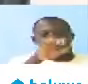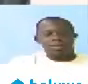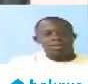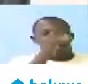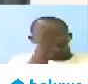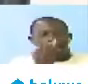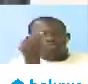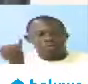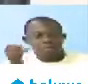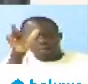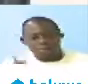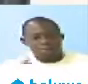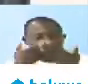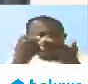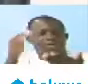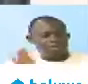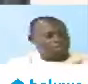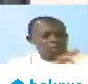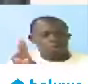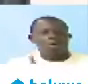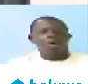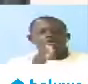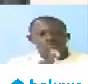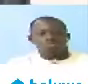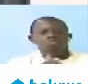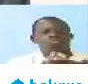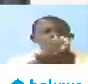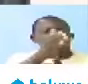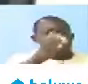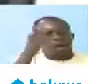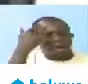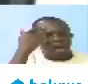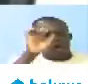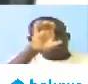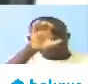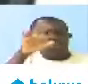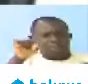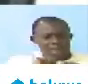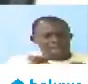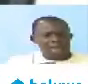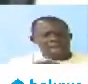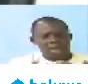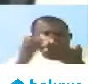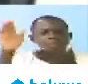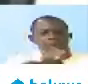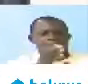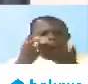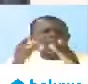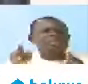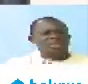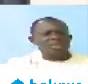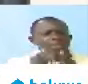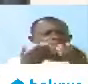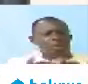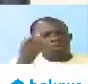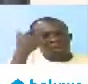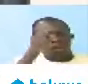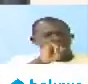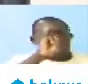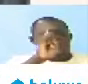that is not the interpretation. Even our ID cards today are ECOWAS ID cards but issued